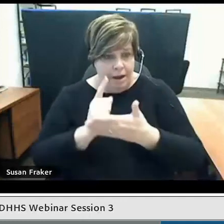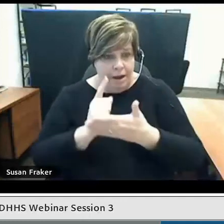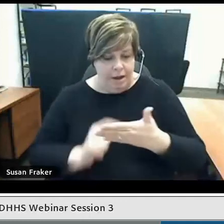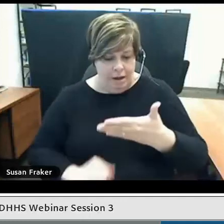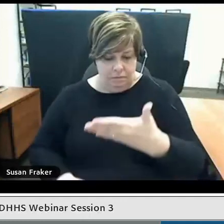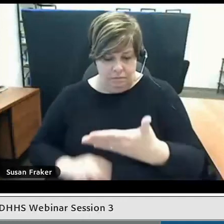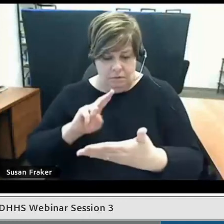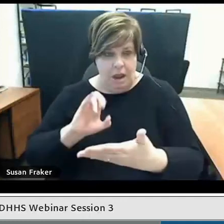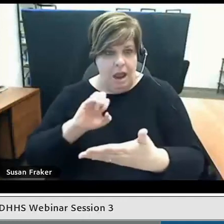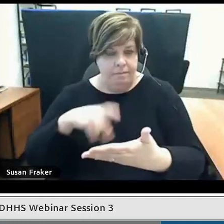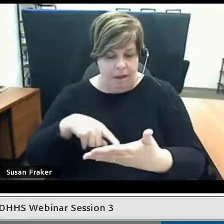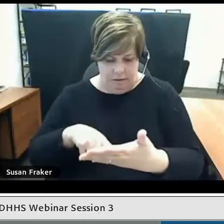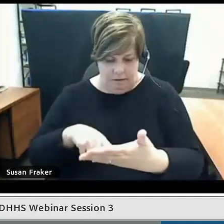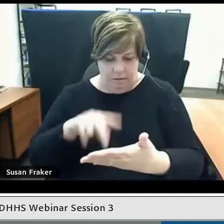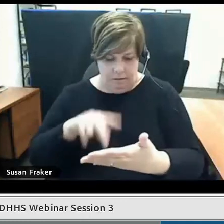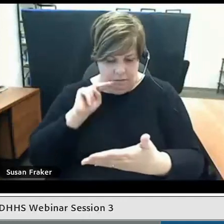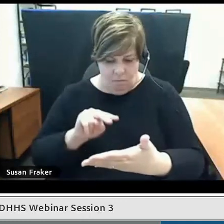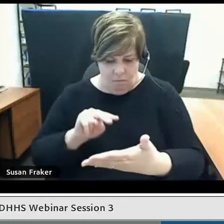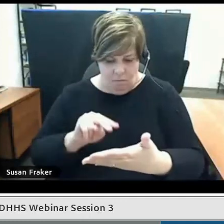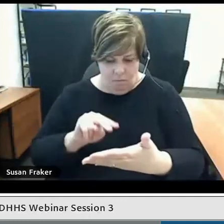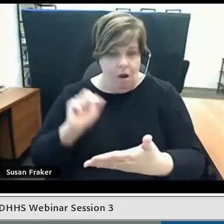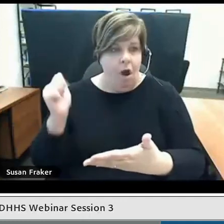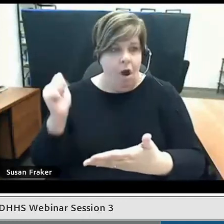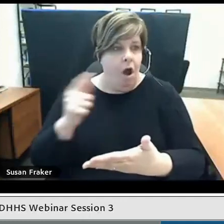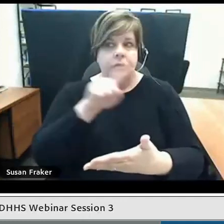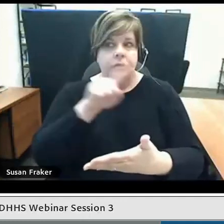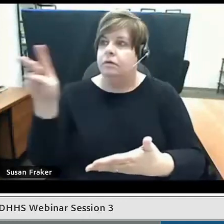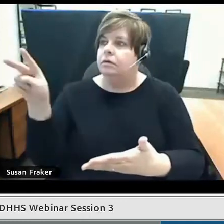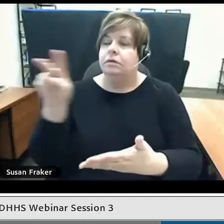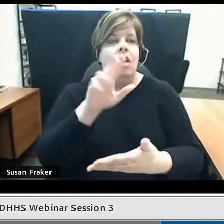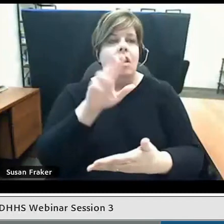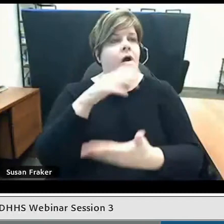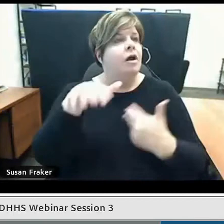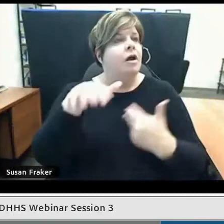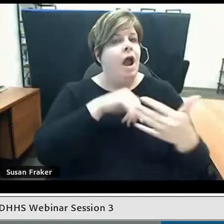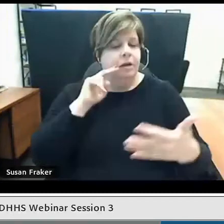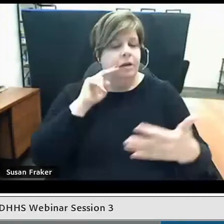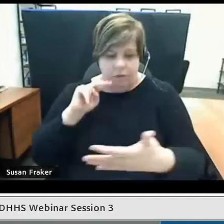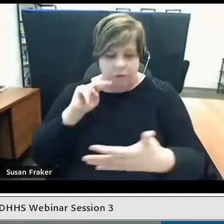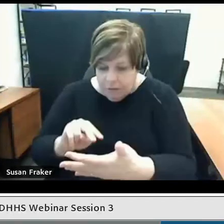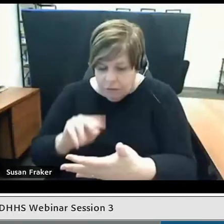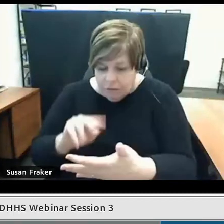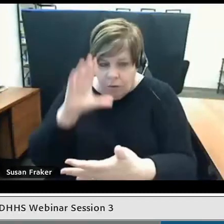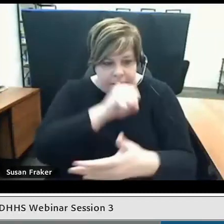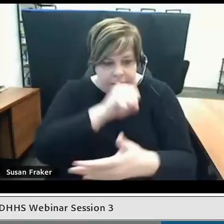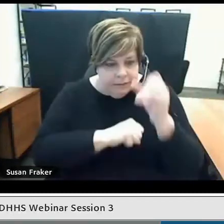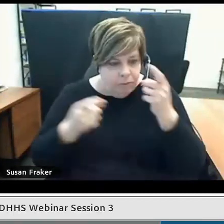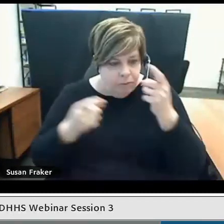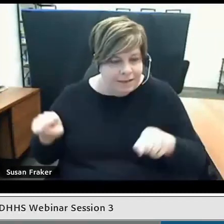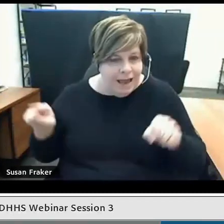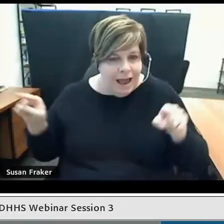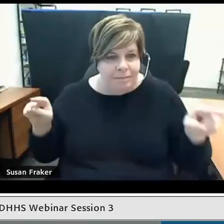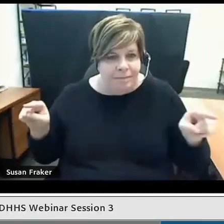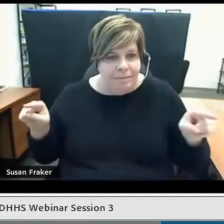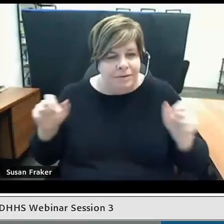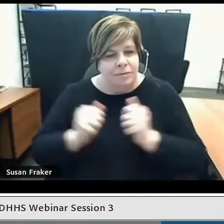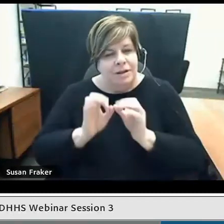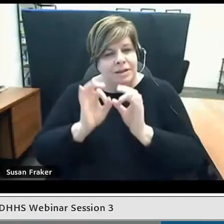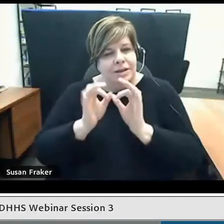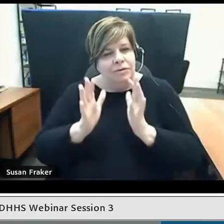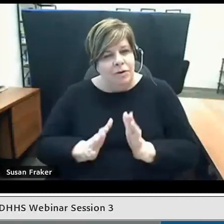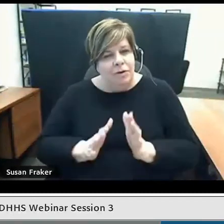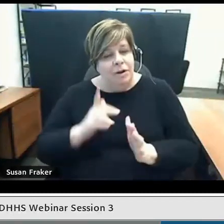at this iPad while all of your peers are interacting with each other. So with interpreting, if you've been at